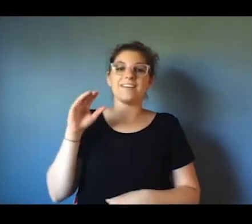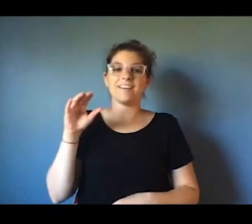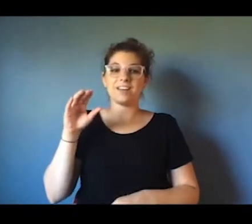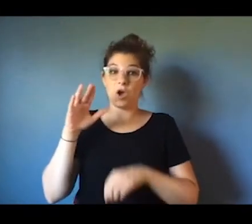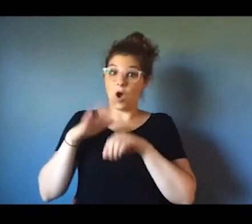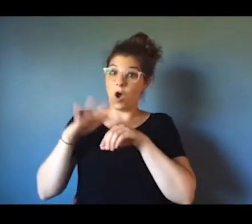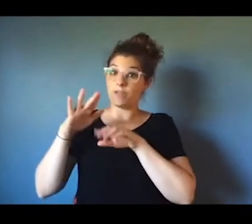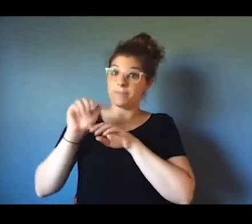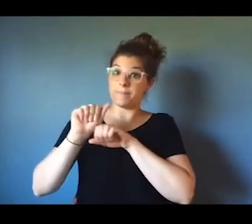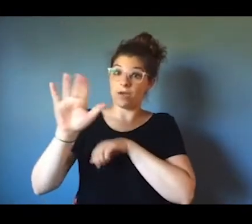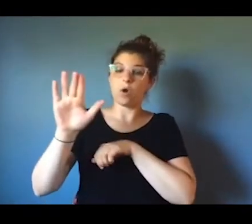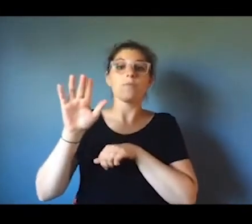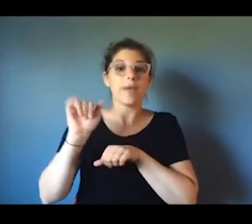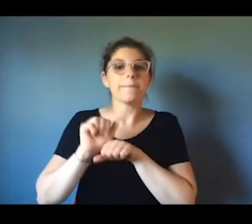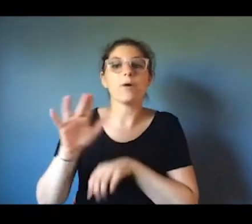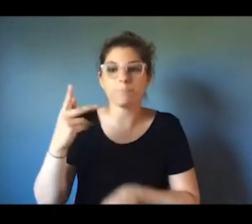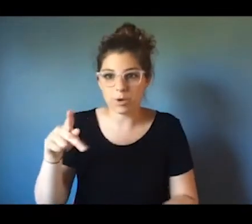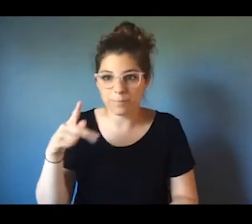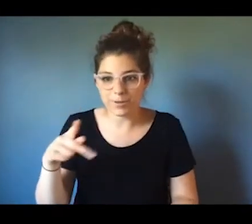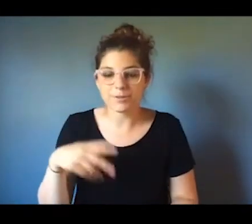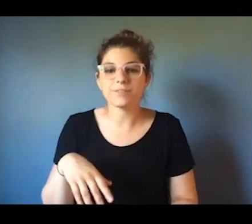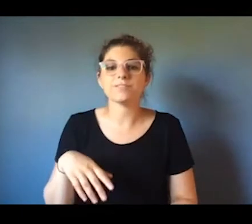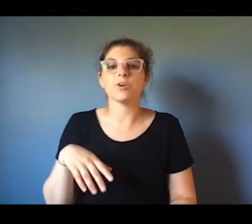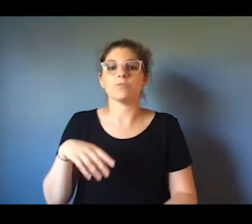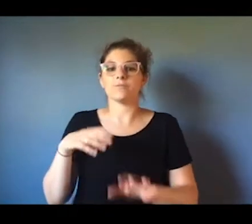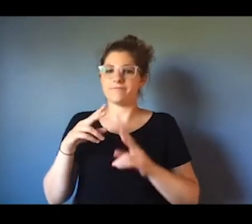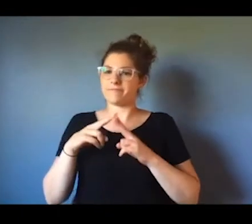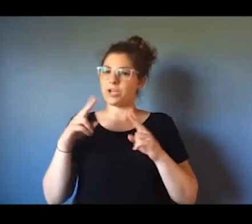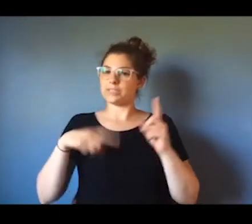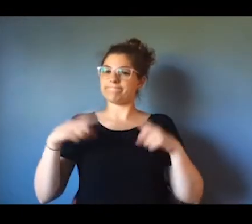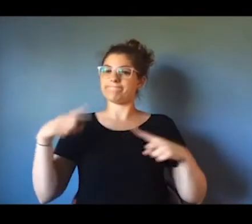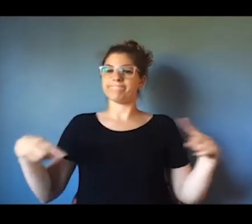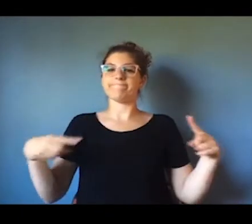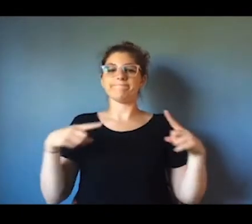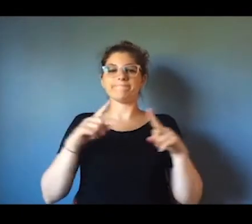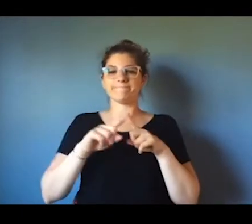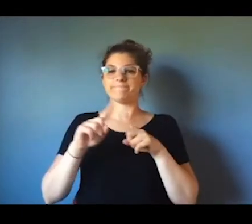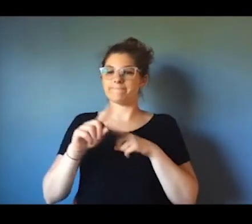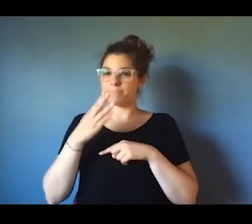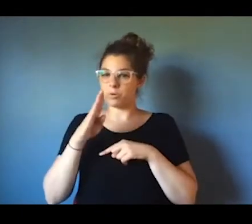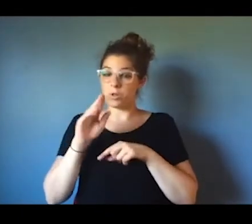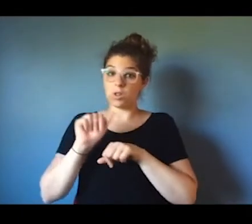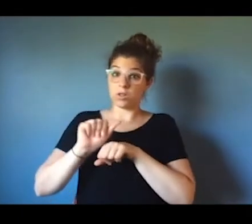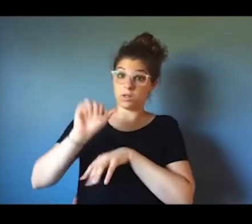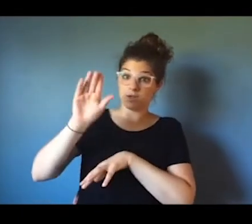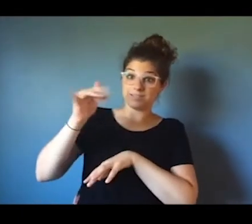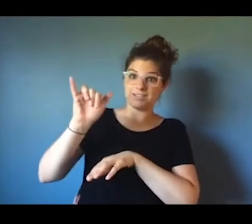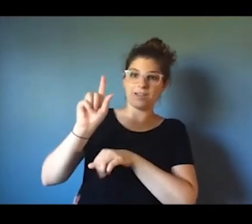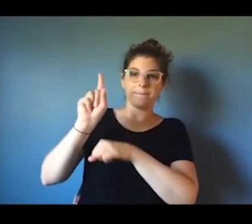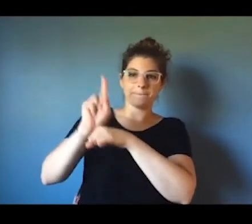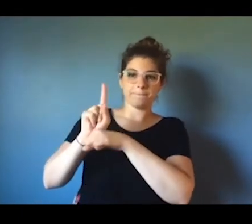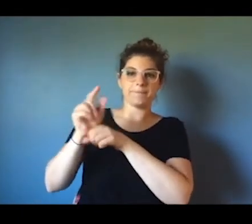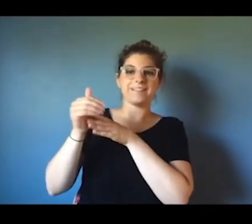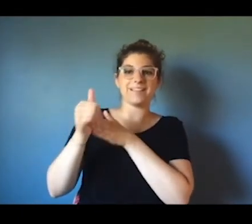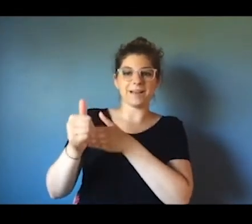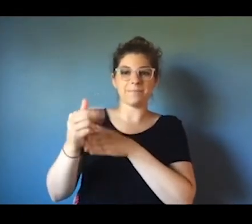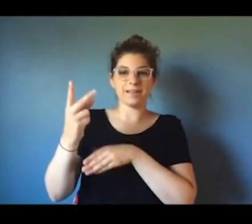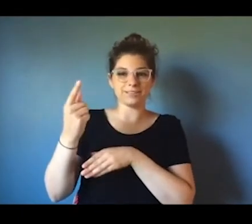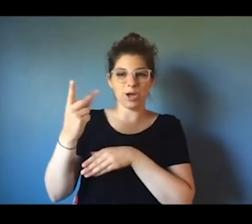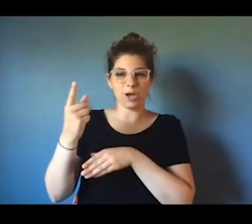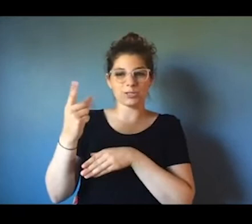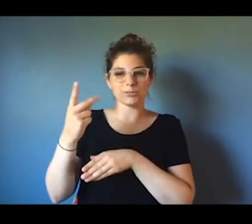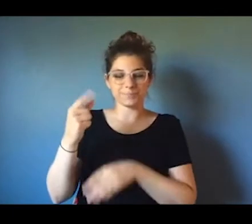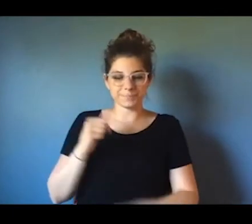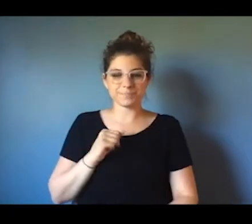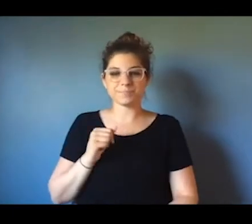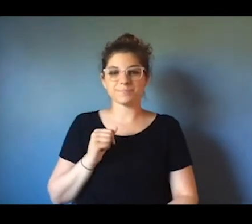sky, and on that mountain, and that mountain is purple, so I'm doing various shades of purple, and on that mountain is still the figure that's being